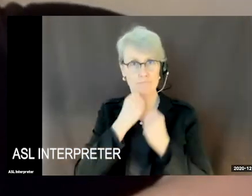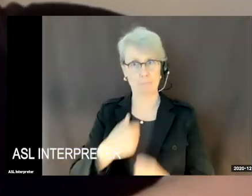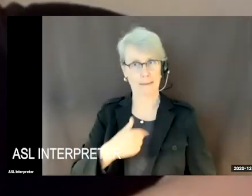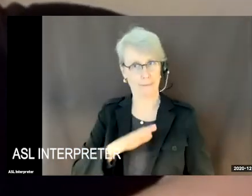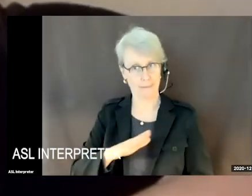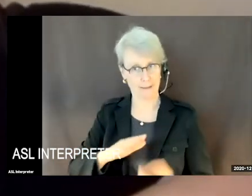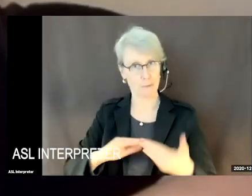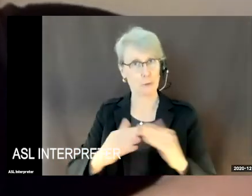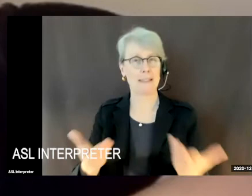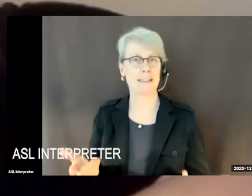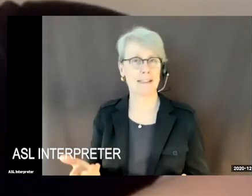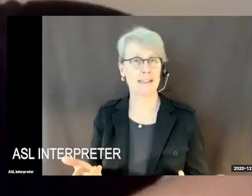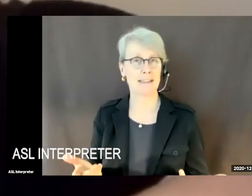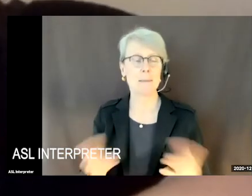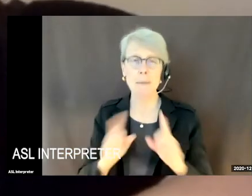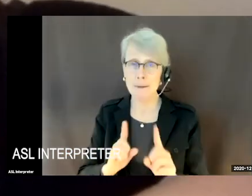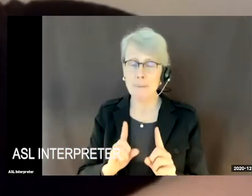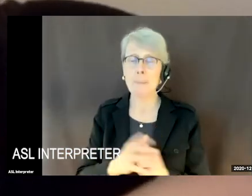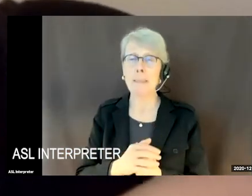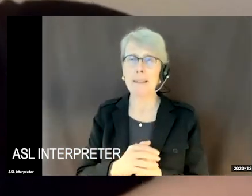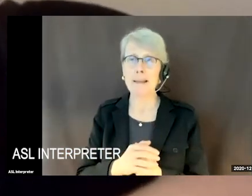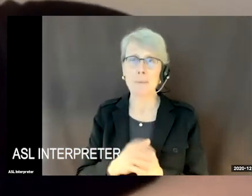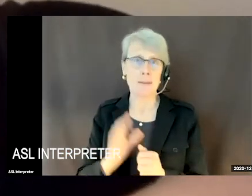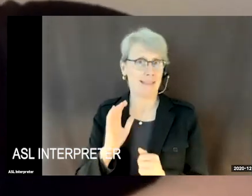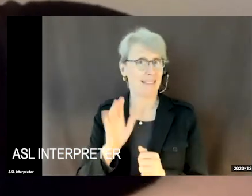just one of the community.